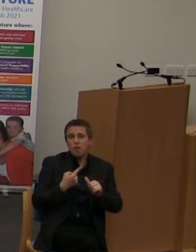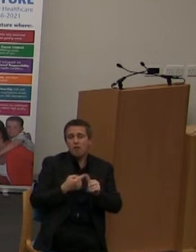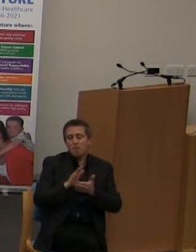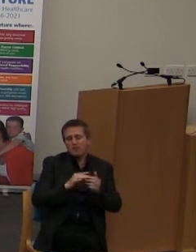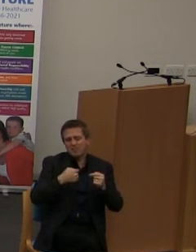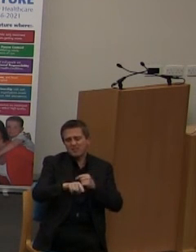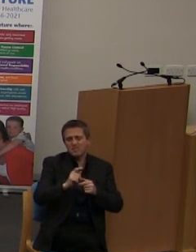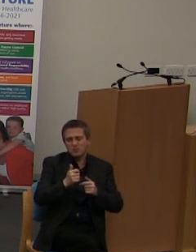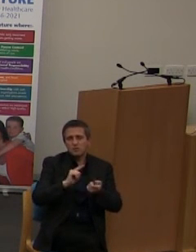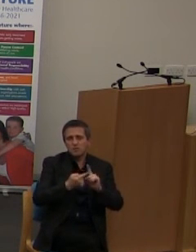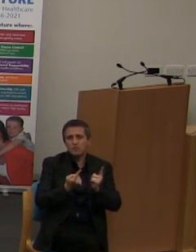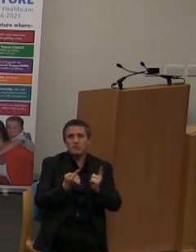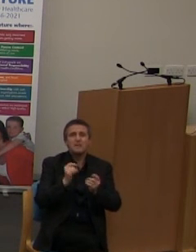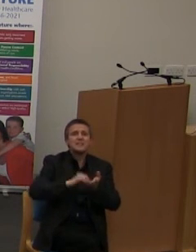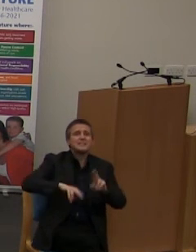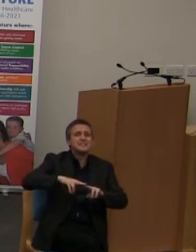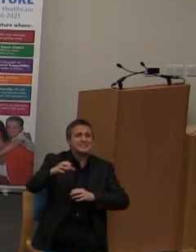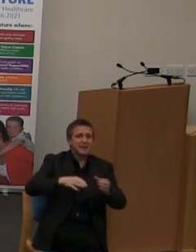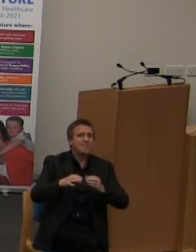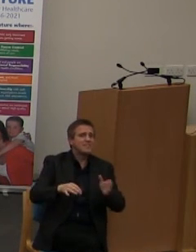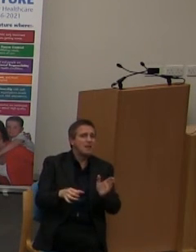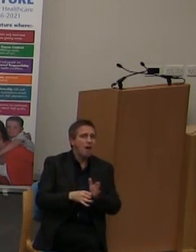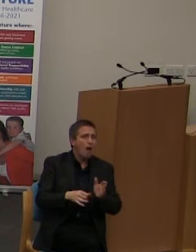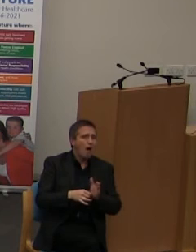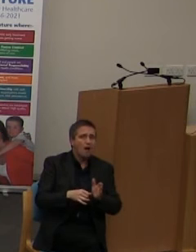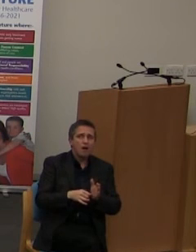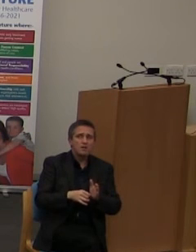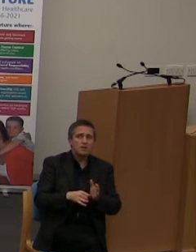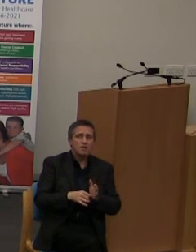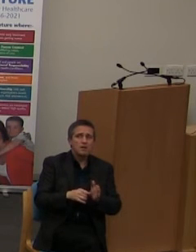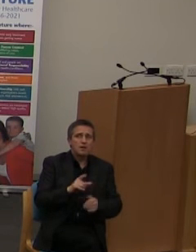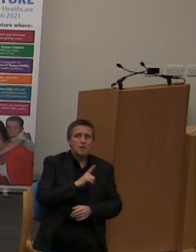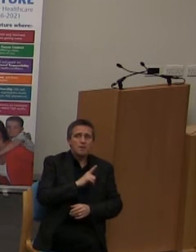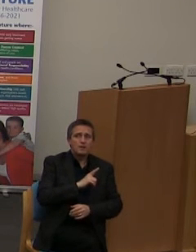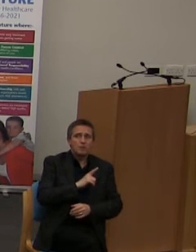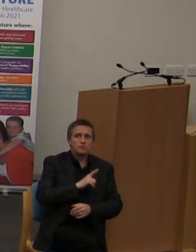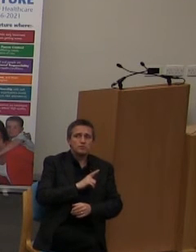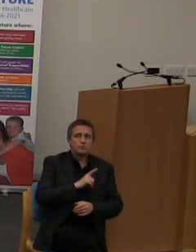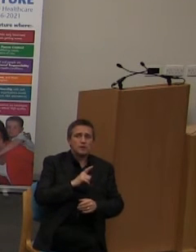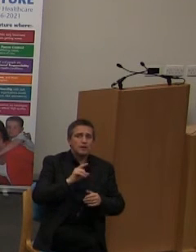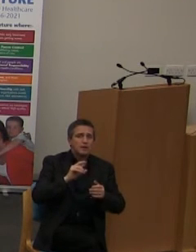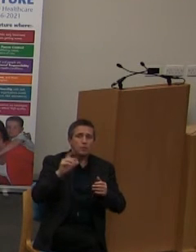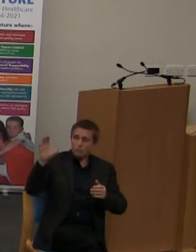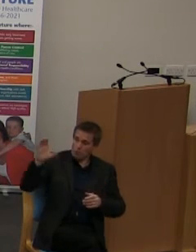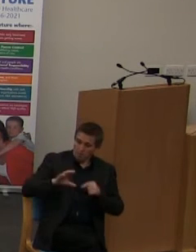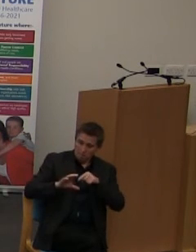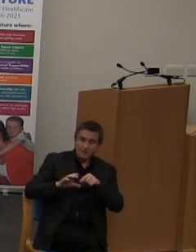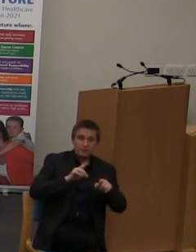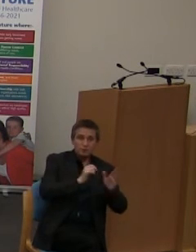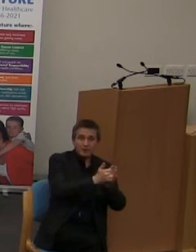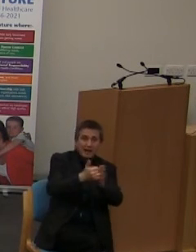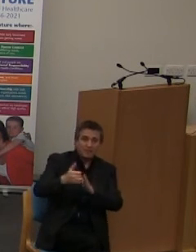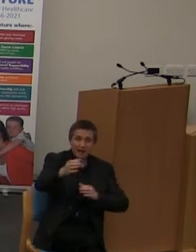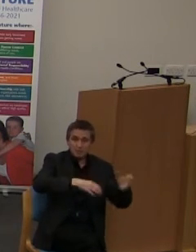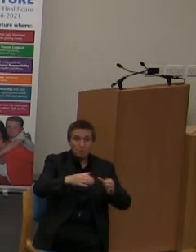difference. The staffing thing's been quite a challenge because when you get that amount of money, it's quite difficult to get all the staffing. And at the same time, other boards